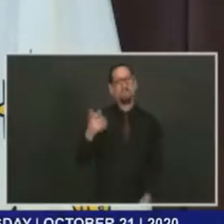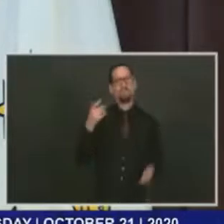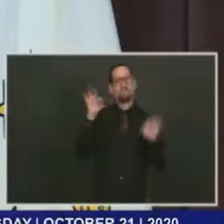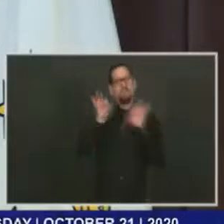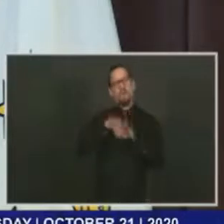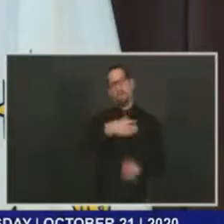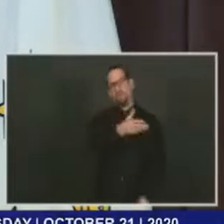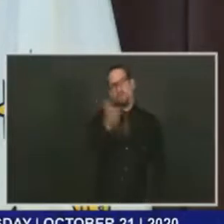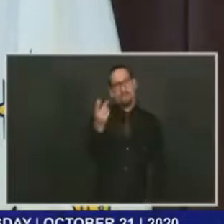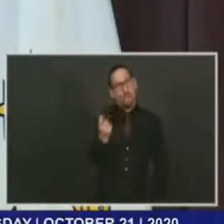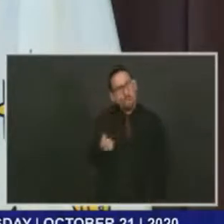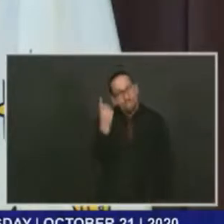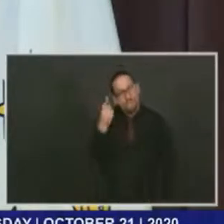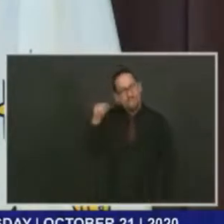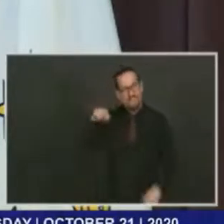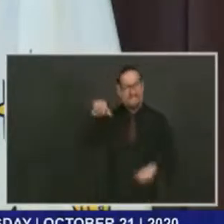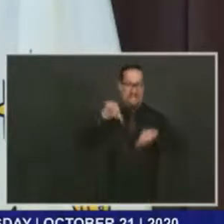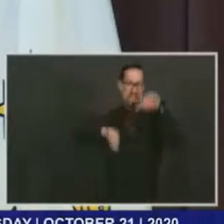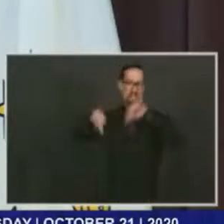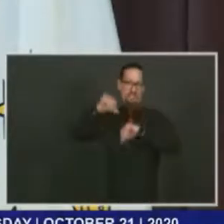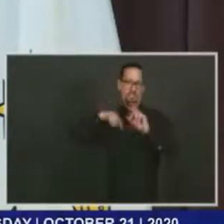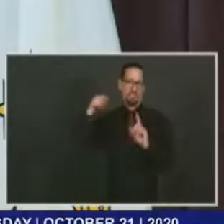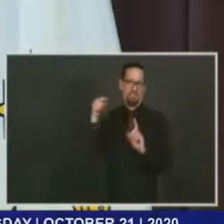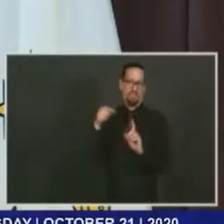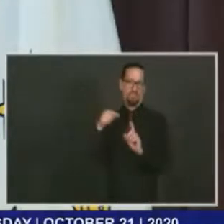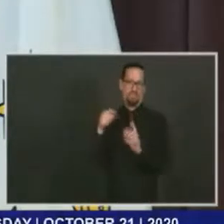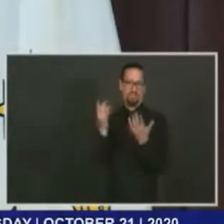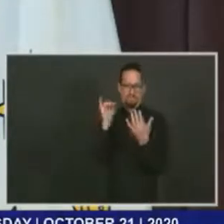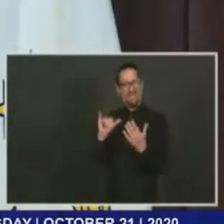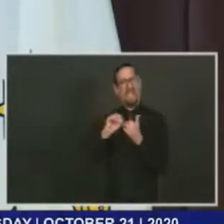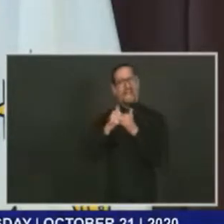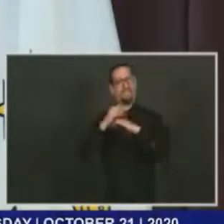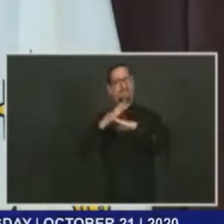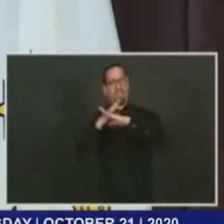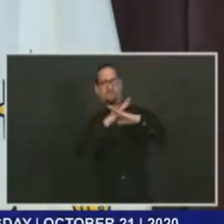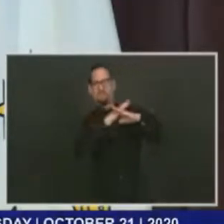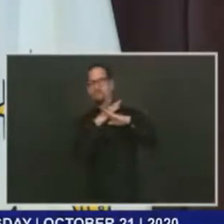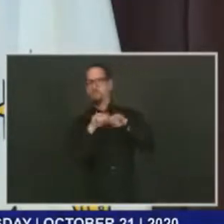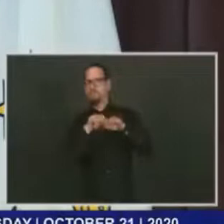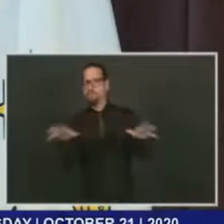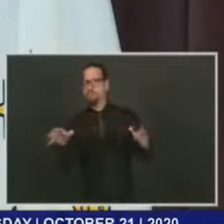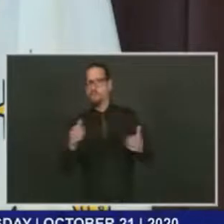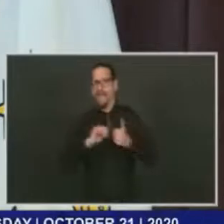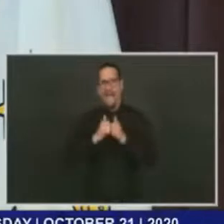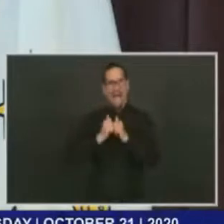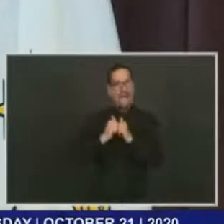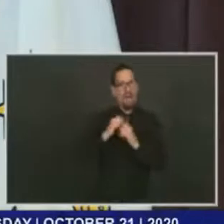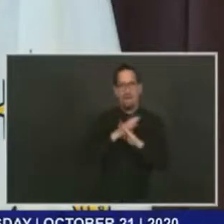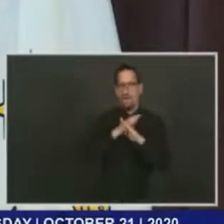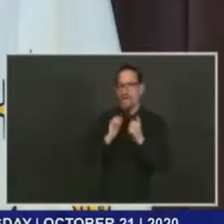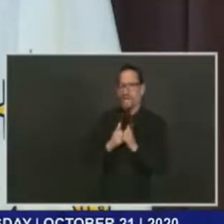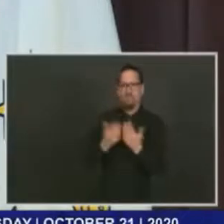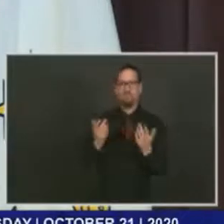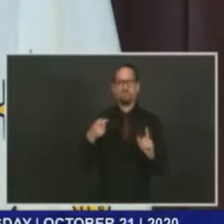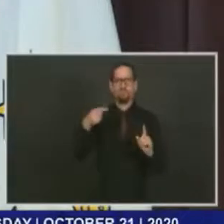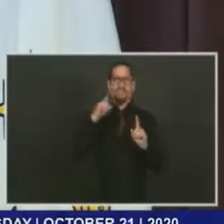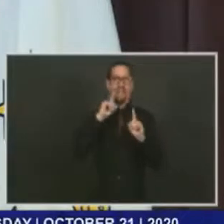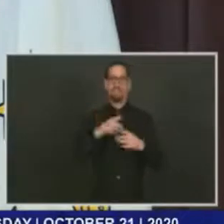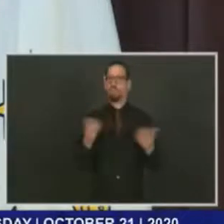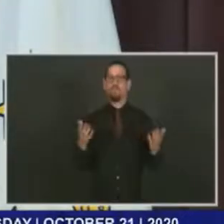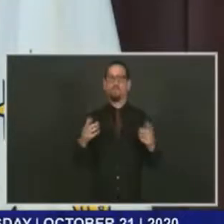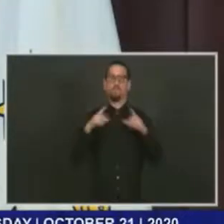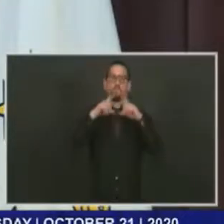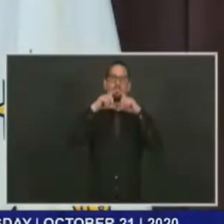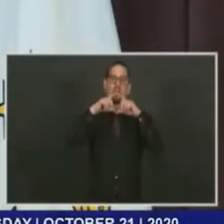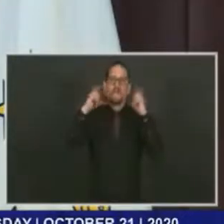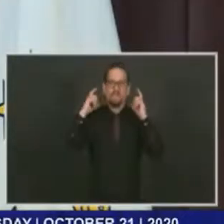stop this. It's wearing your mask, and it's wearing it with anyone you interface with that you don't live